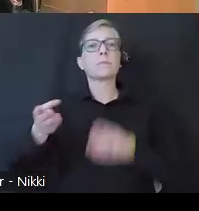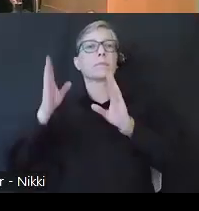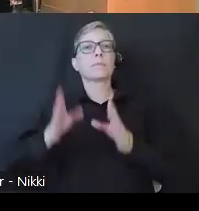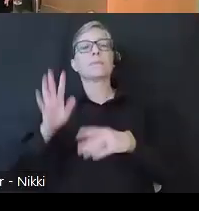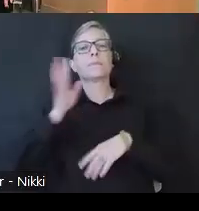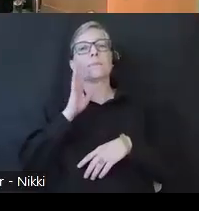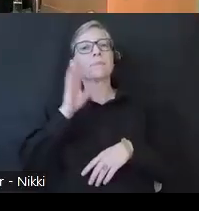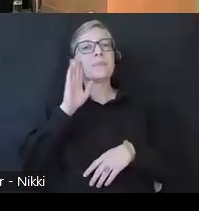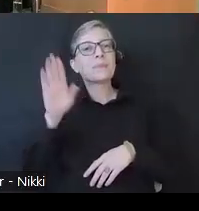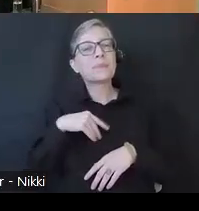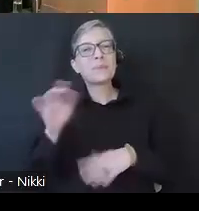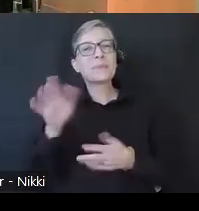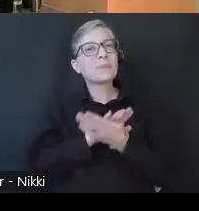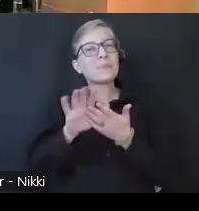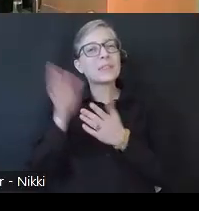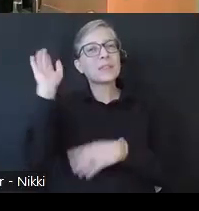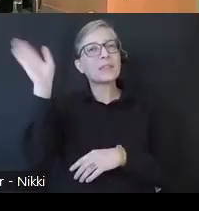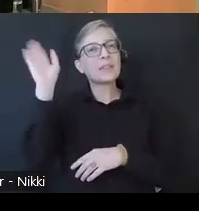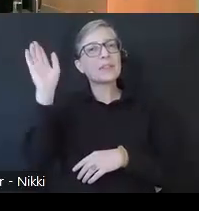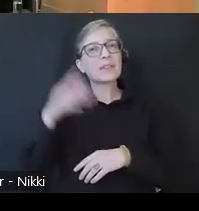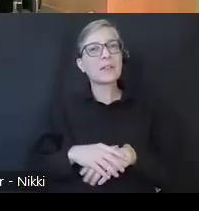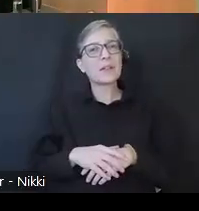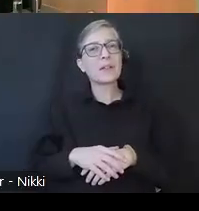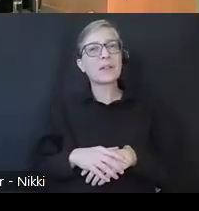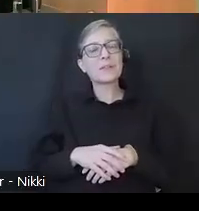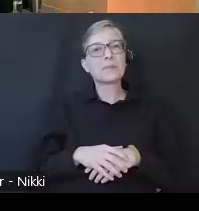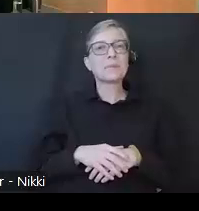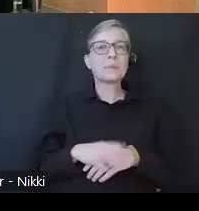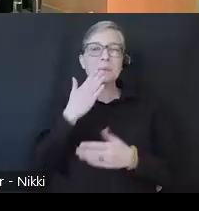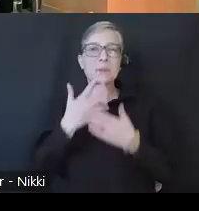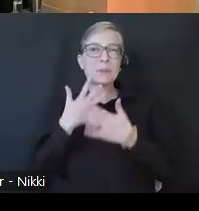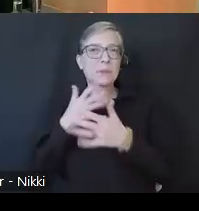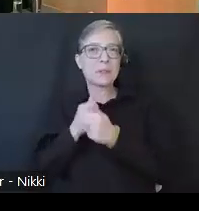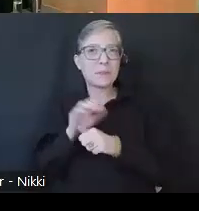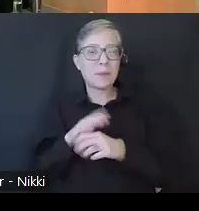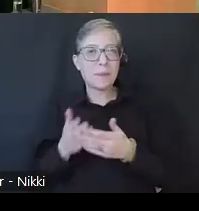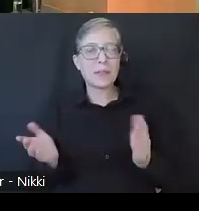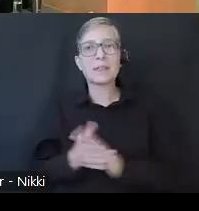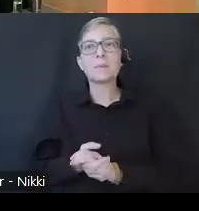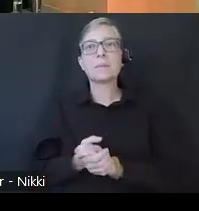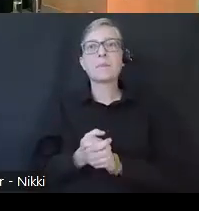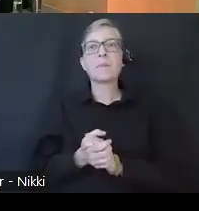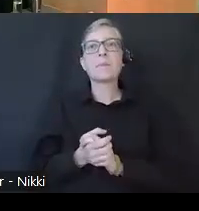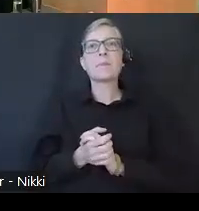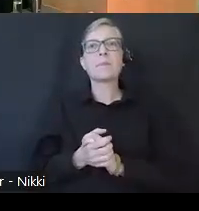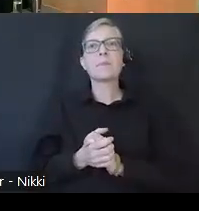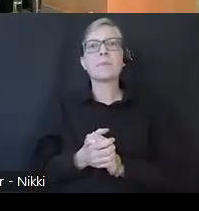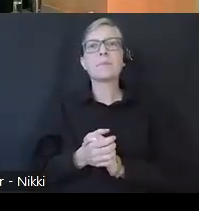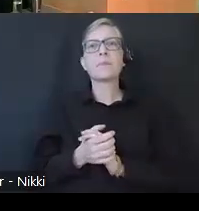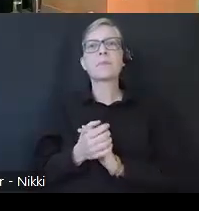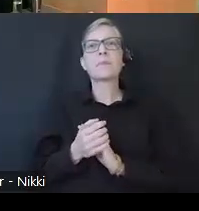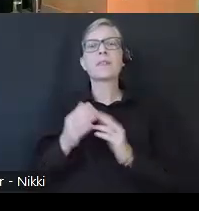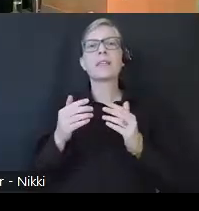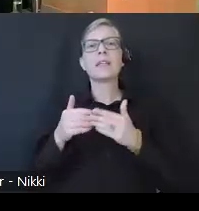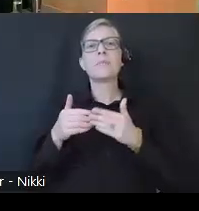That was really such a nice talk. It was really great to catch up on things. One thing I was really struck with early on, before you said all this